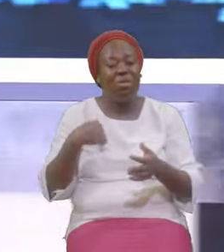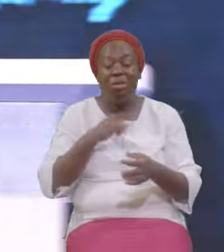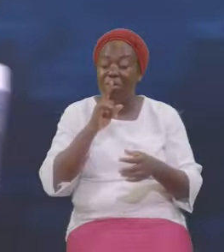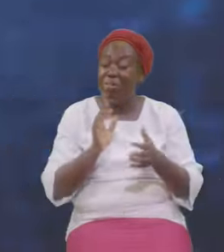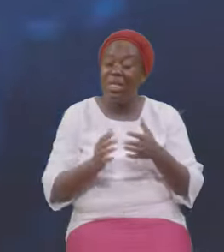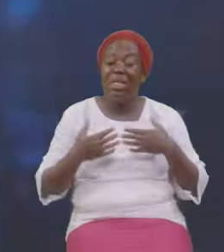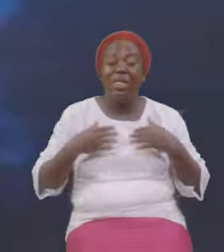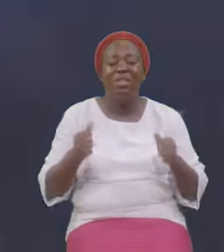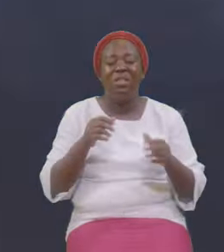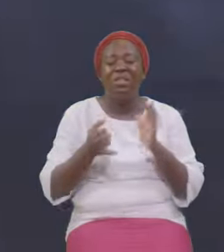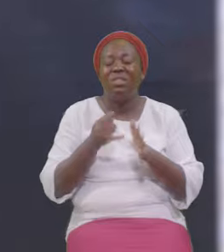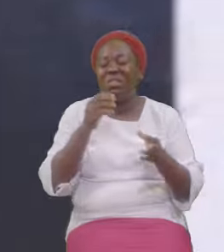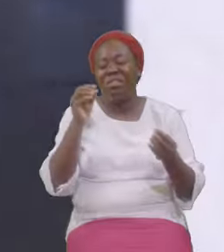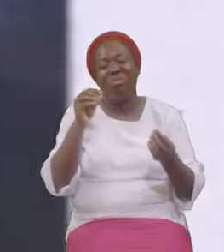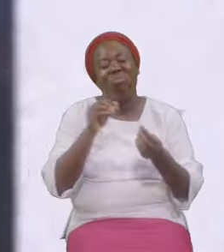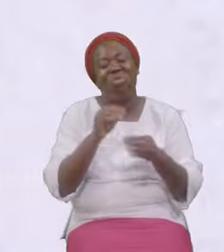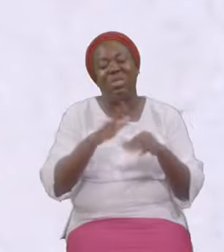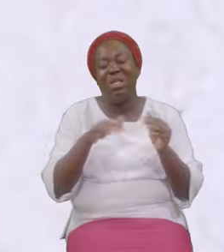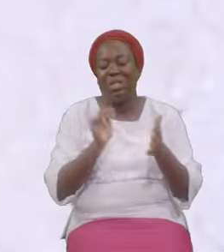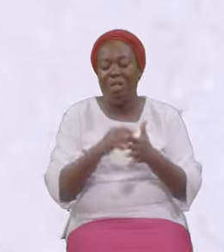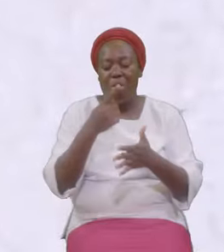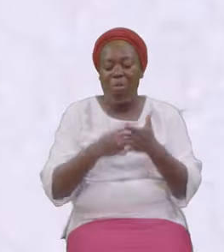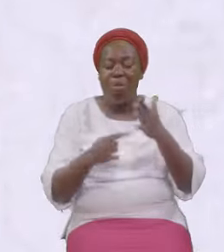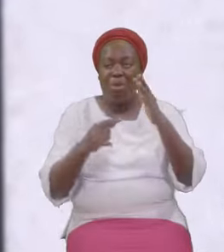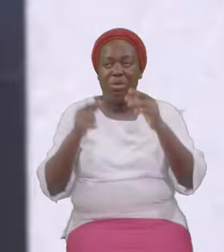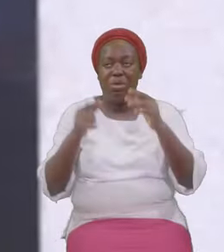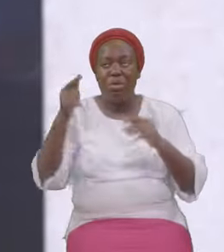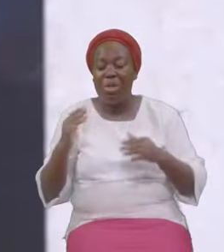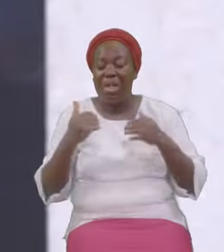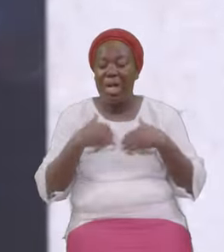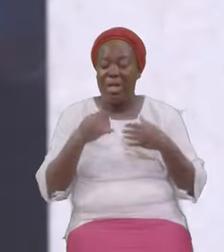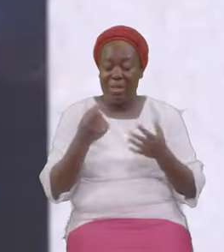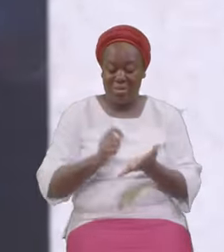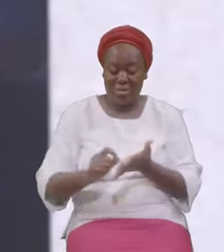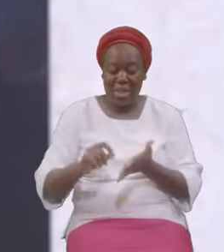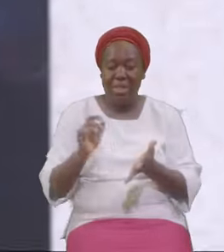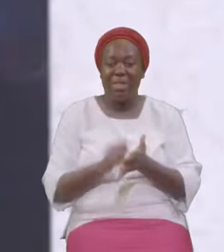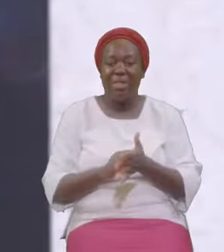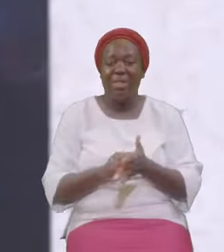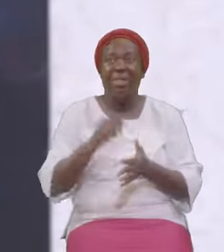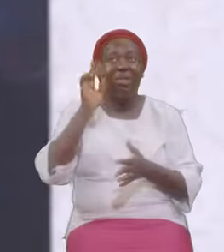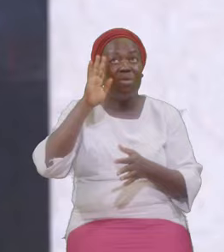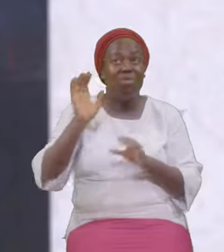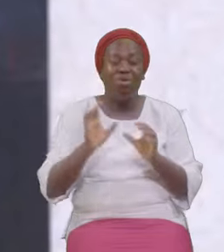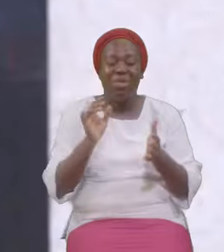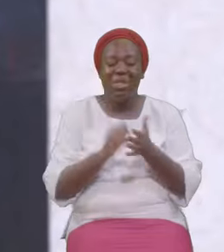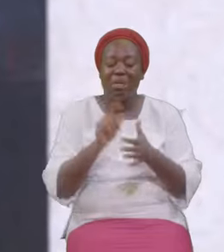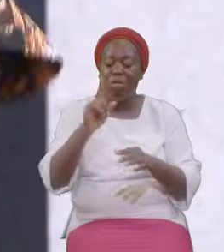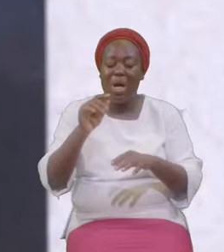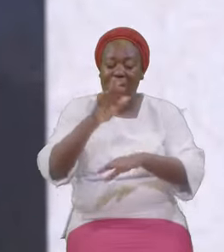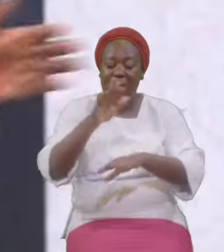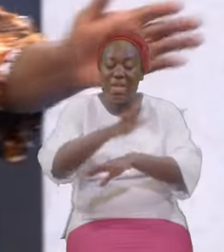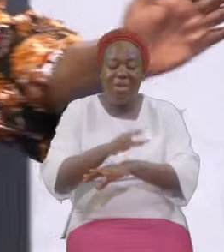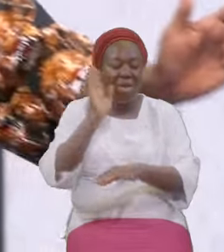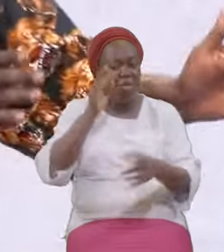What God has written that he will do, that one evening will come, this special evening, and